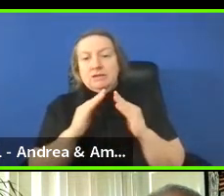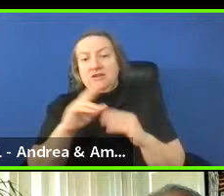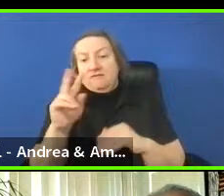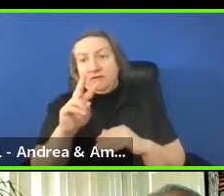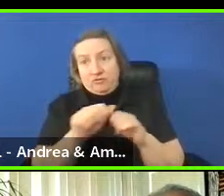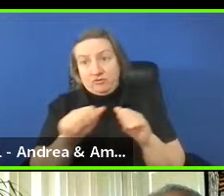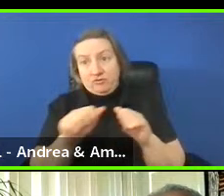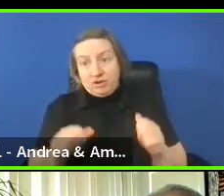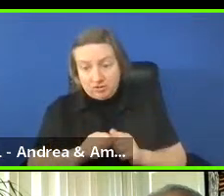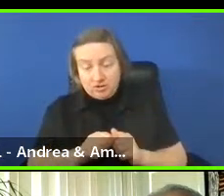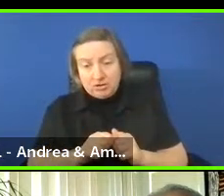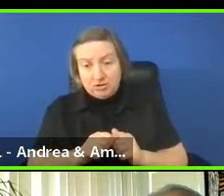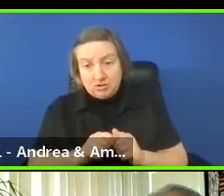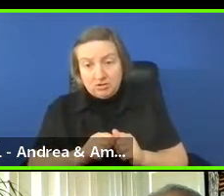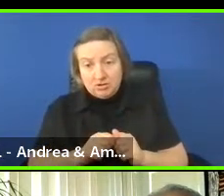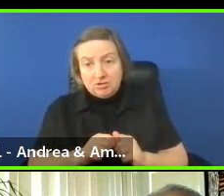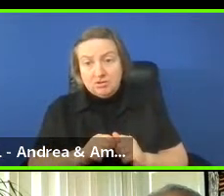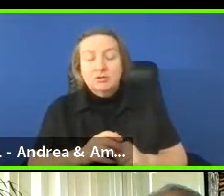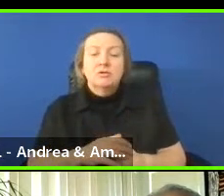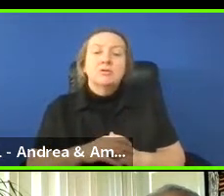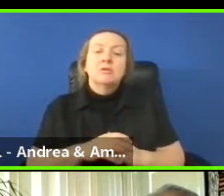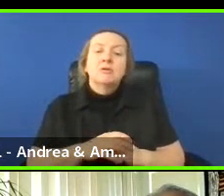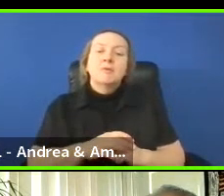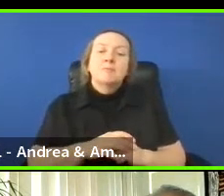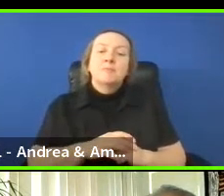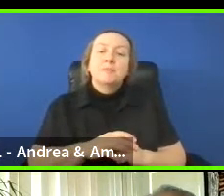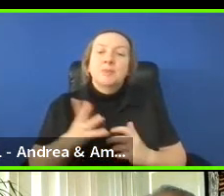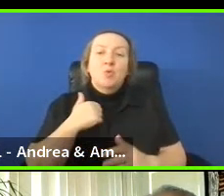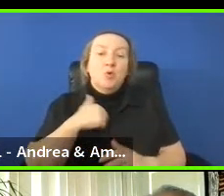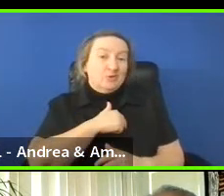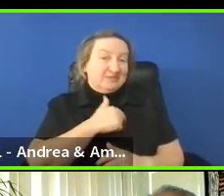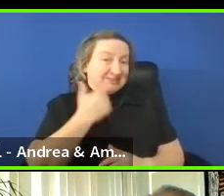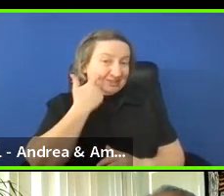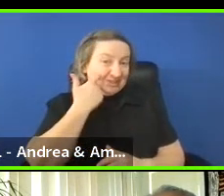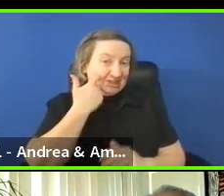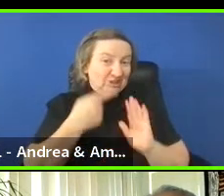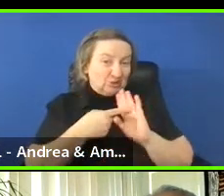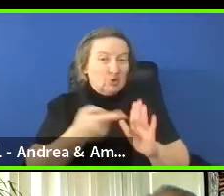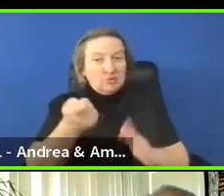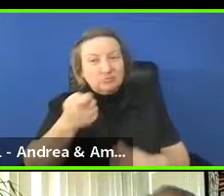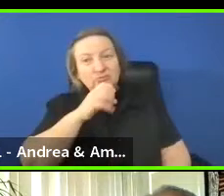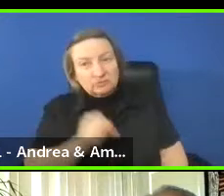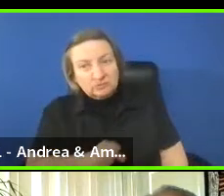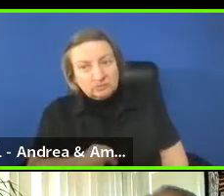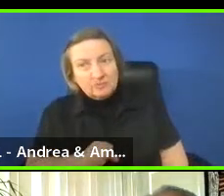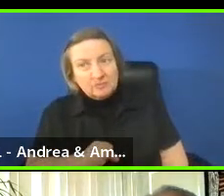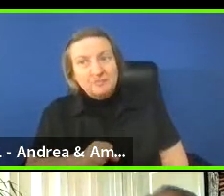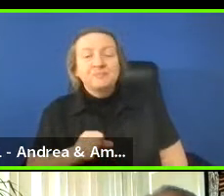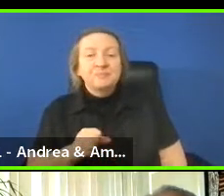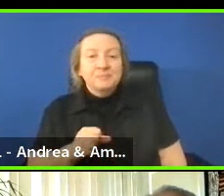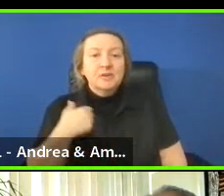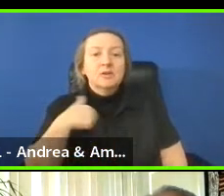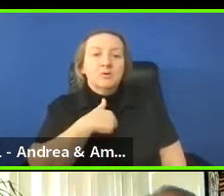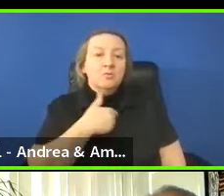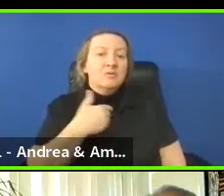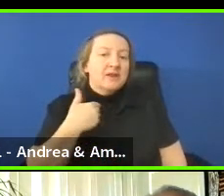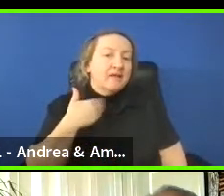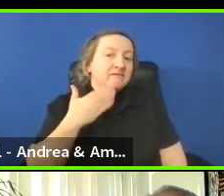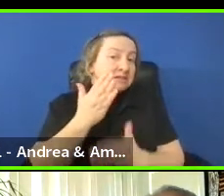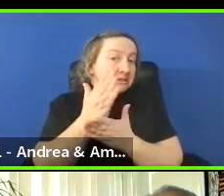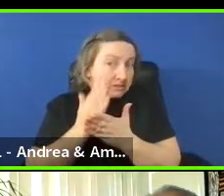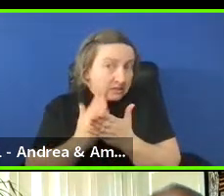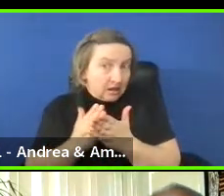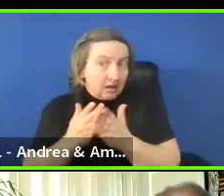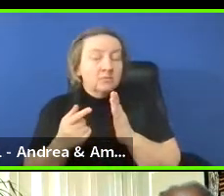area. Those versions that we just showed are slightly outdated. So we have some versions that show the